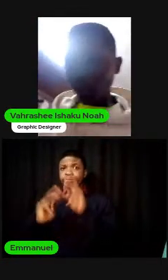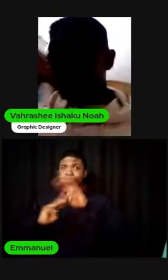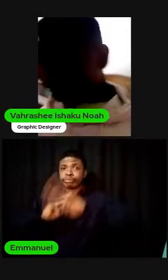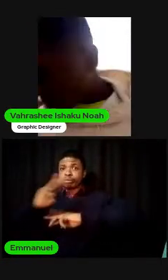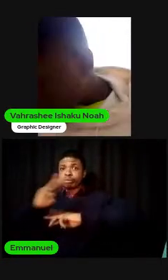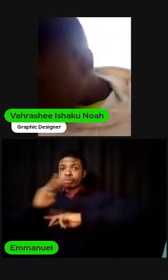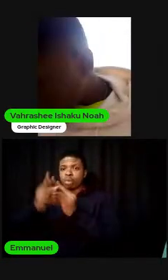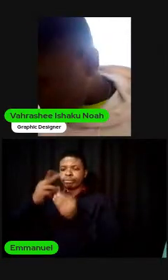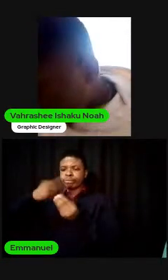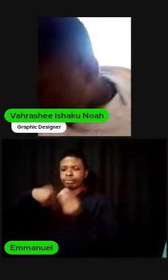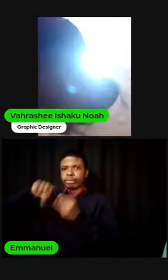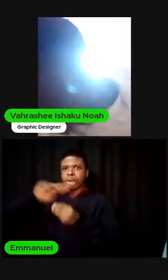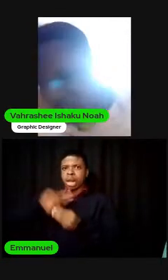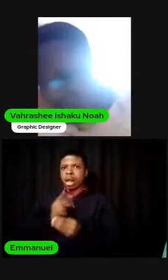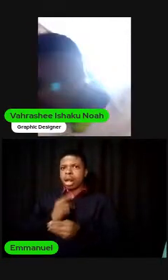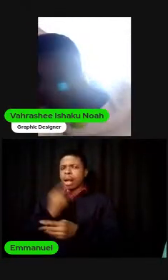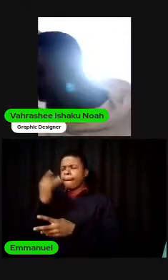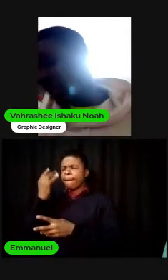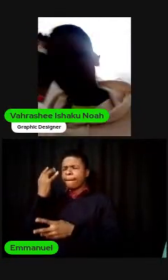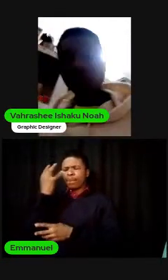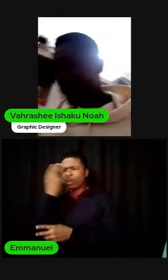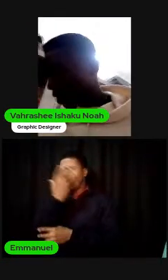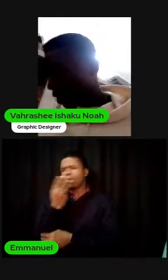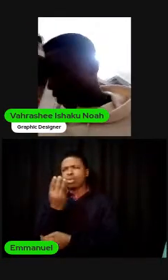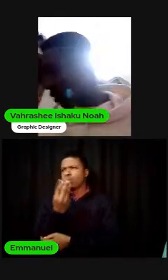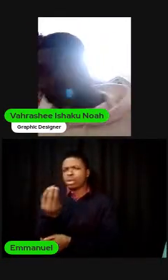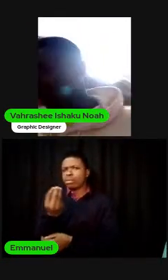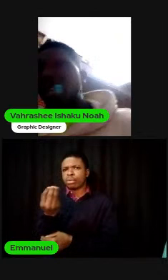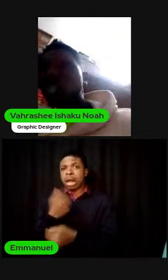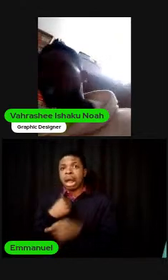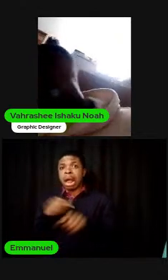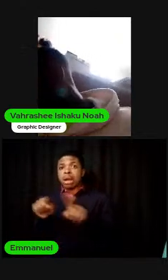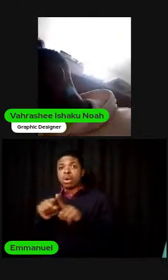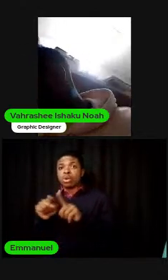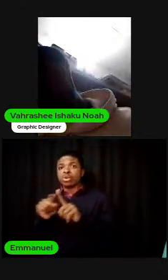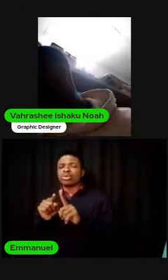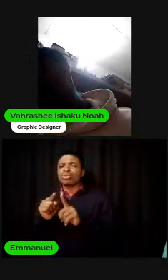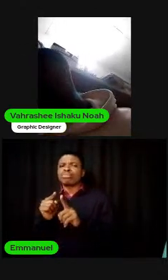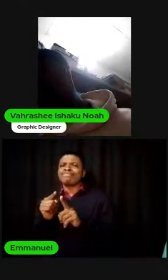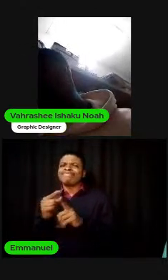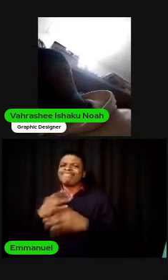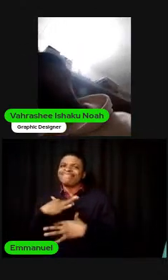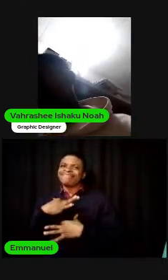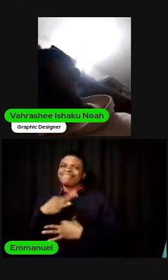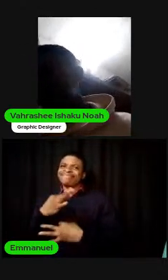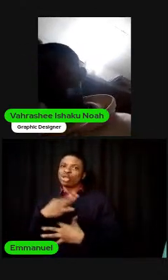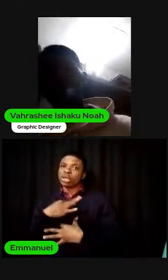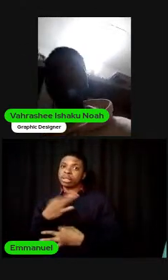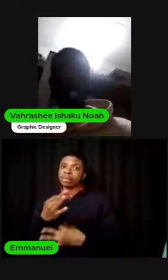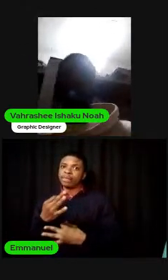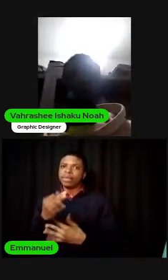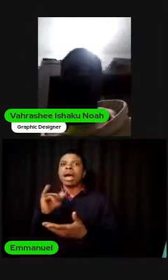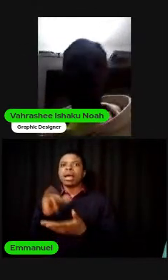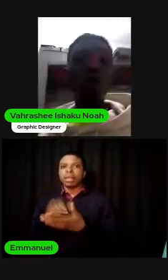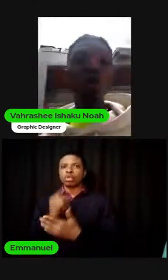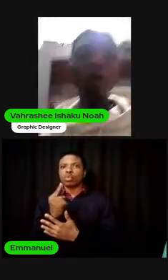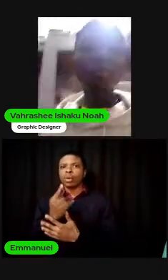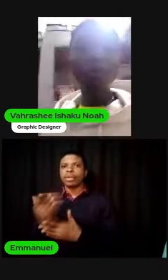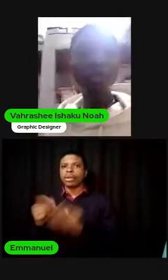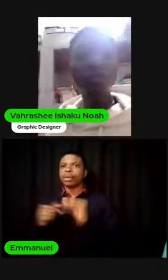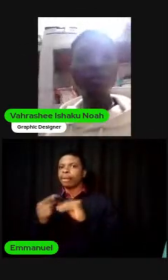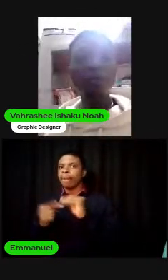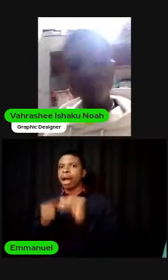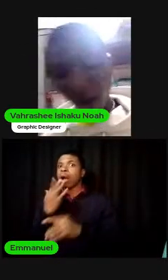look beautiful and interesting. Okay, that is what one thing that color does. It makes the world around us